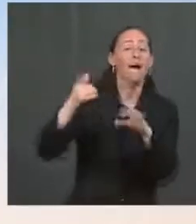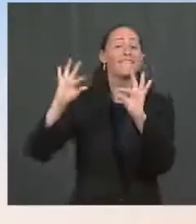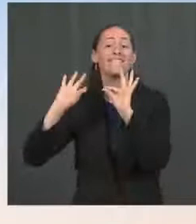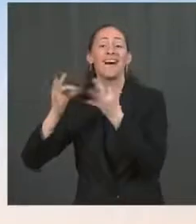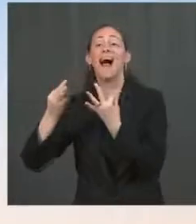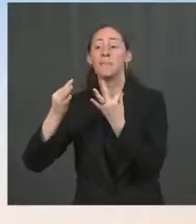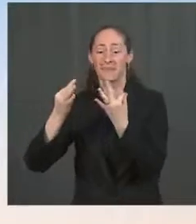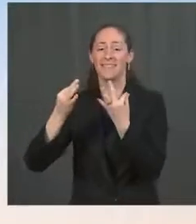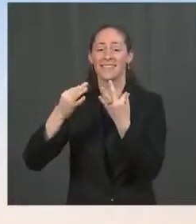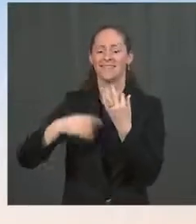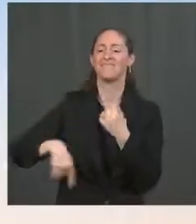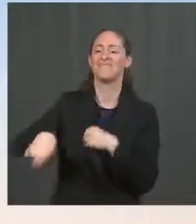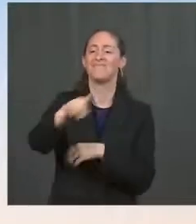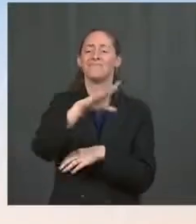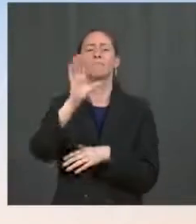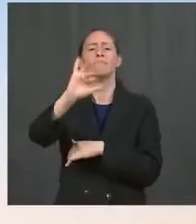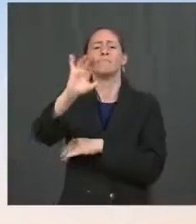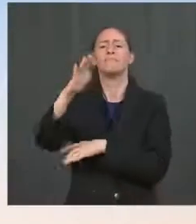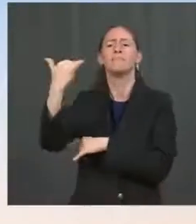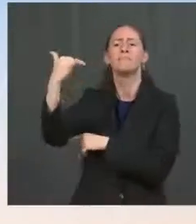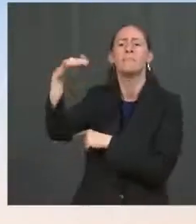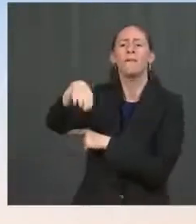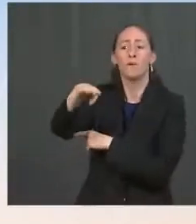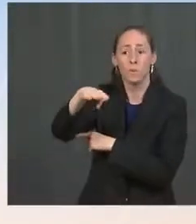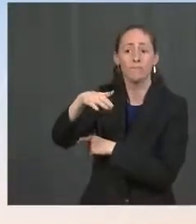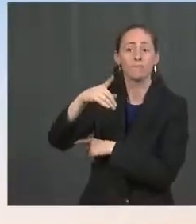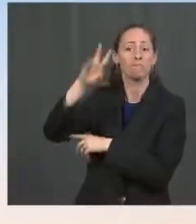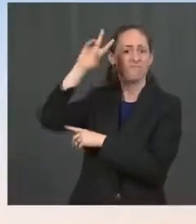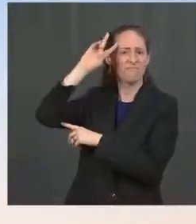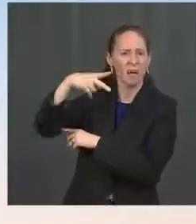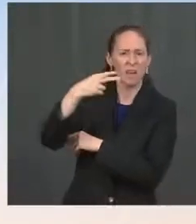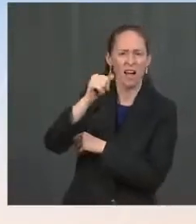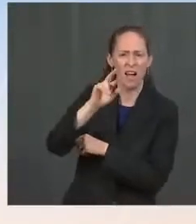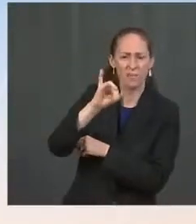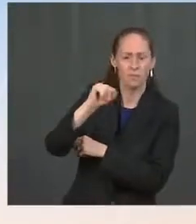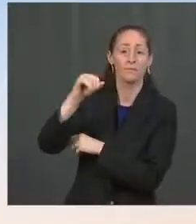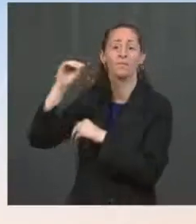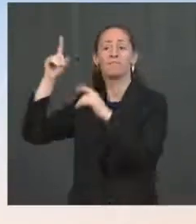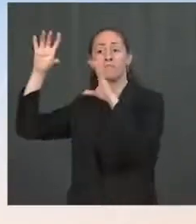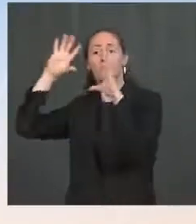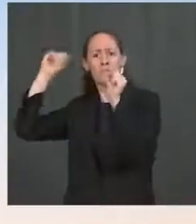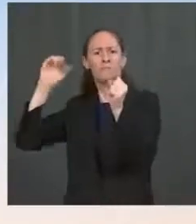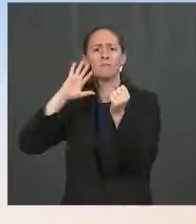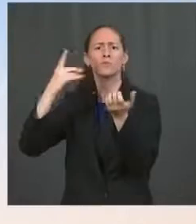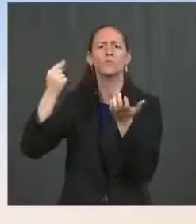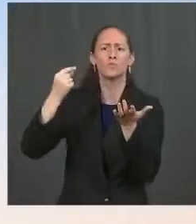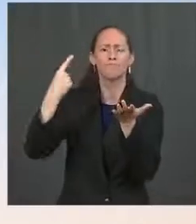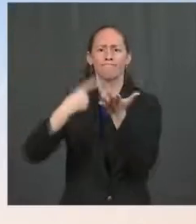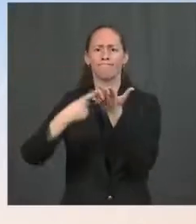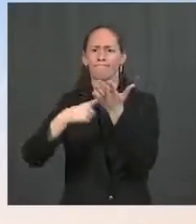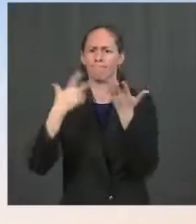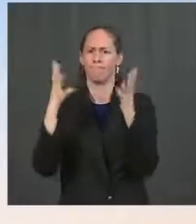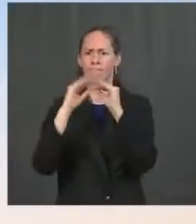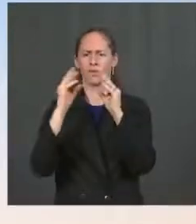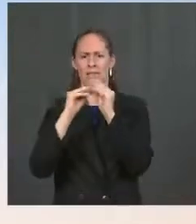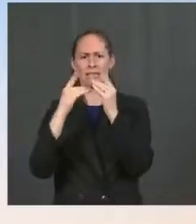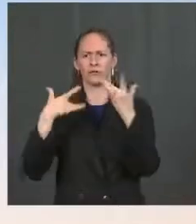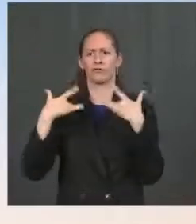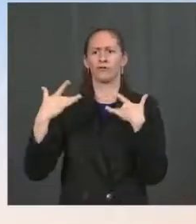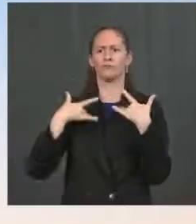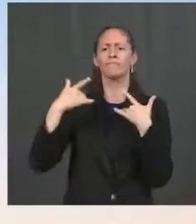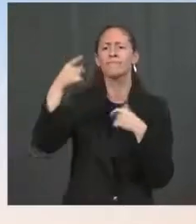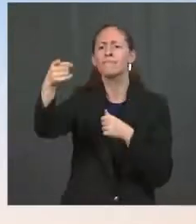in her ceremonial office with abortion and reproductive health providers and patients to discuss the impact of Texas Senate Bill 8 and